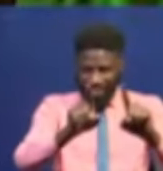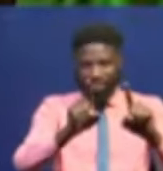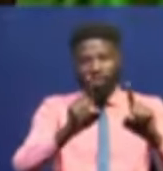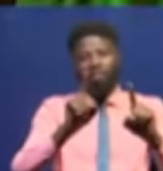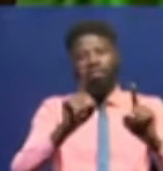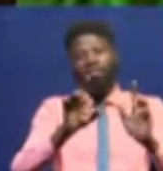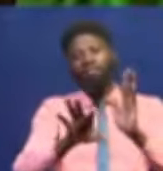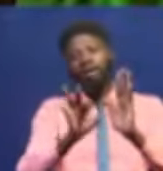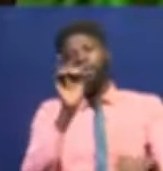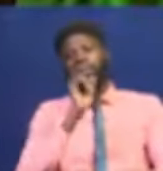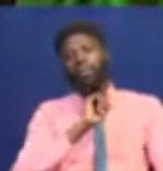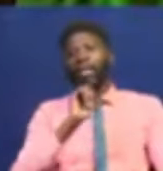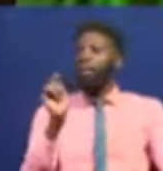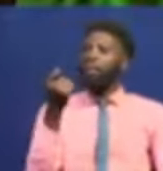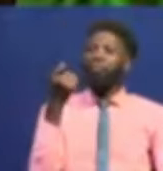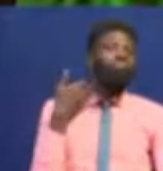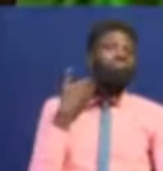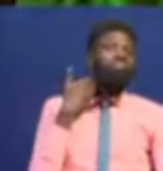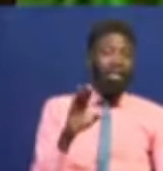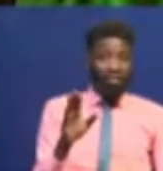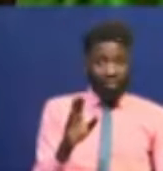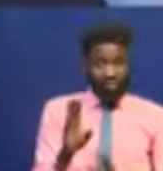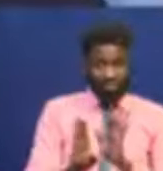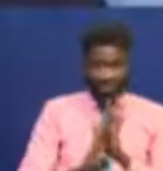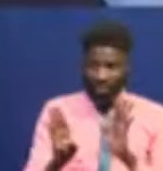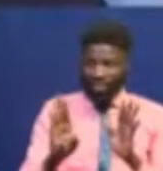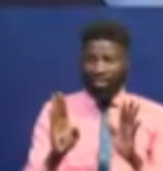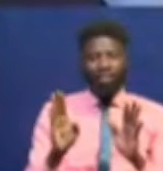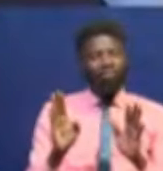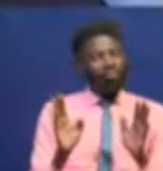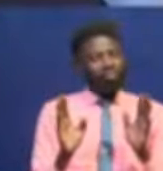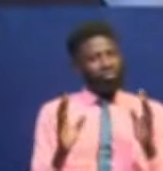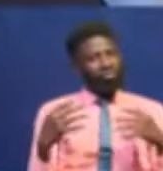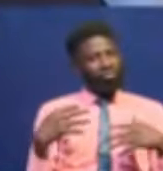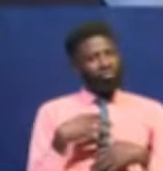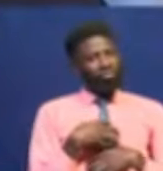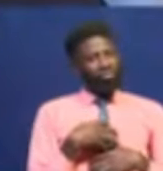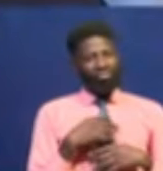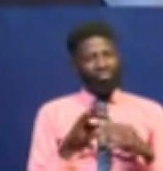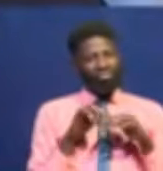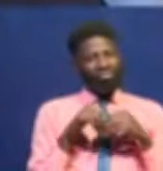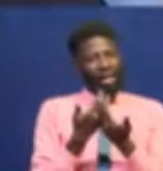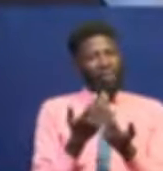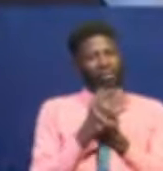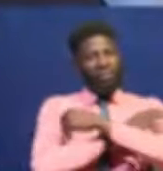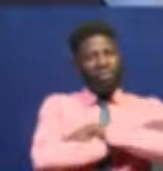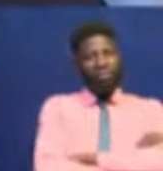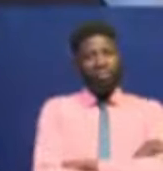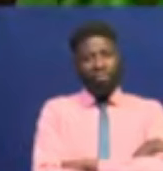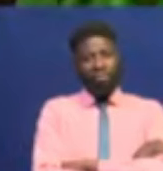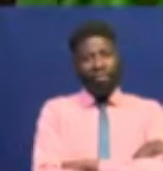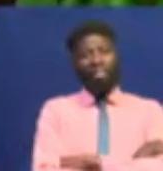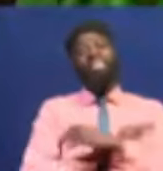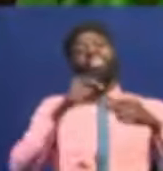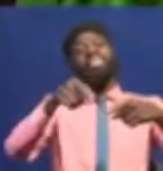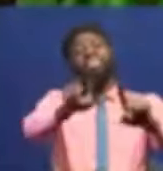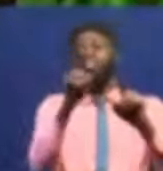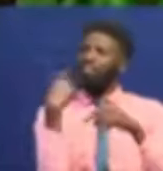that Kenyans did not want anything to do with that bill. And one would wonder, how can that be, Mr. President? And you have had all